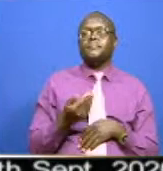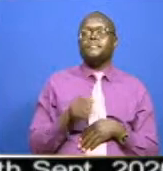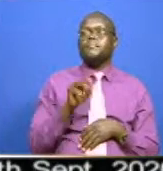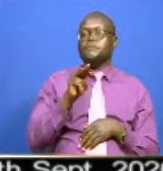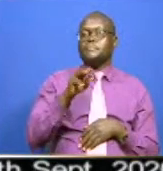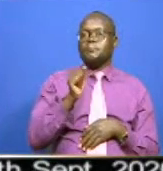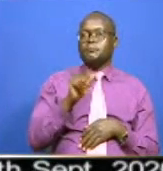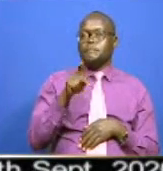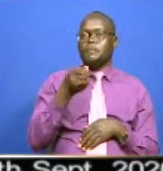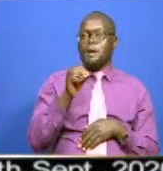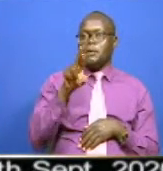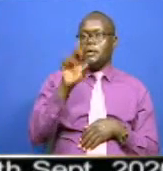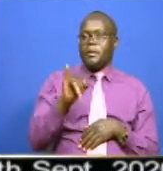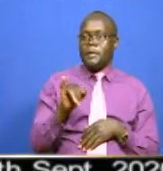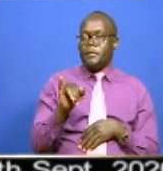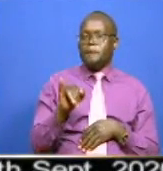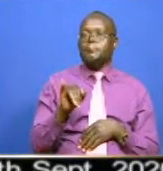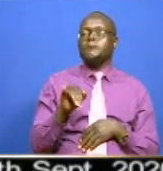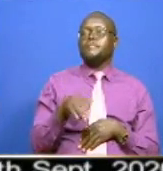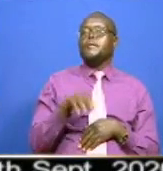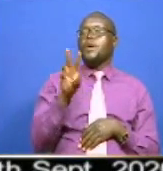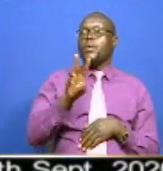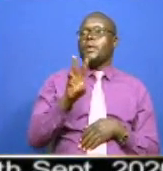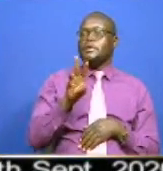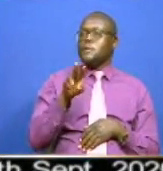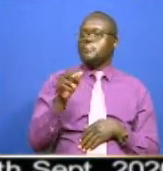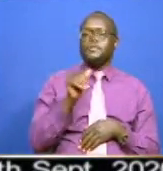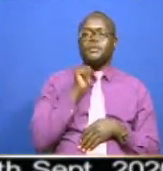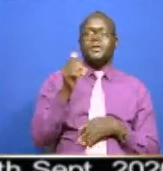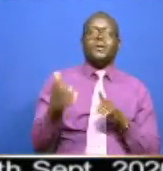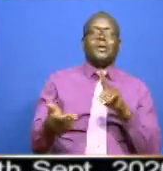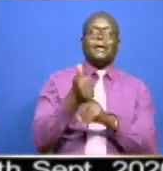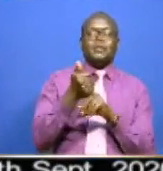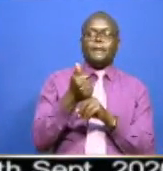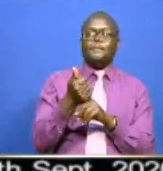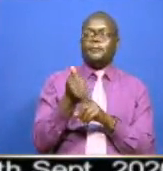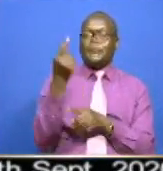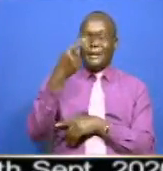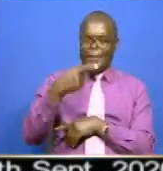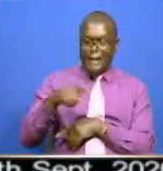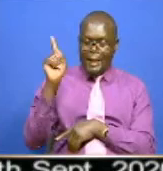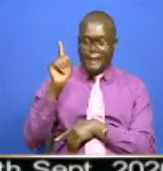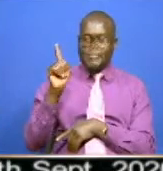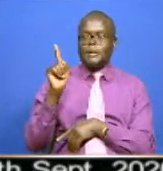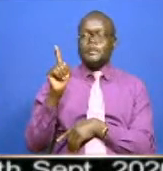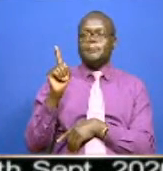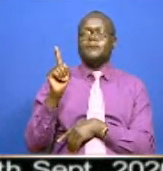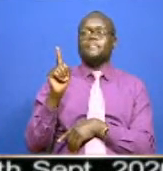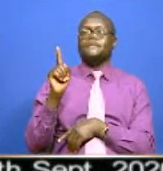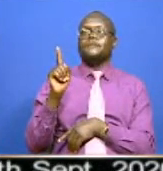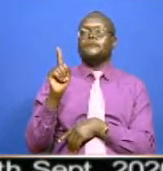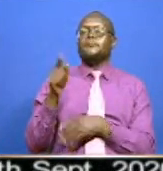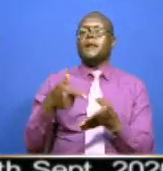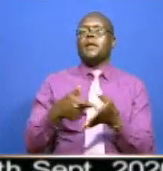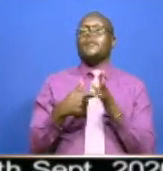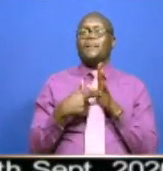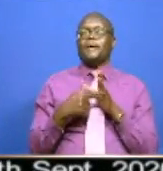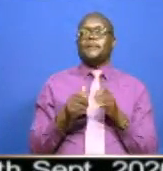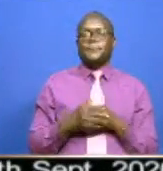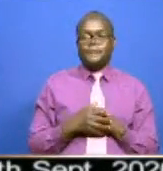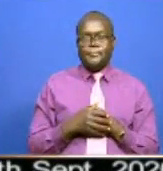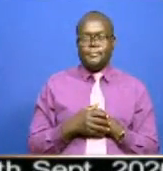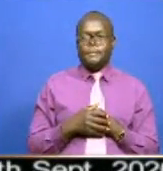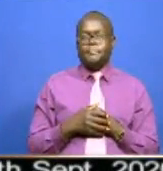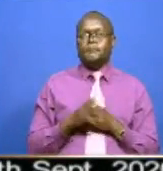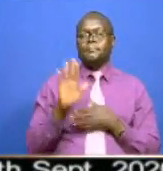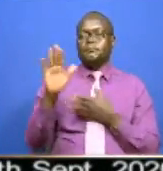Wilson Muhochi did not meet the relevant statutory requirements for